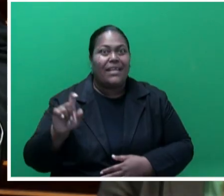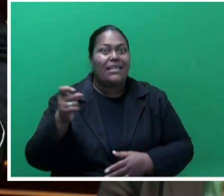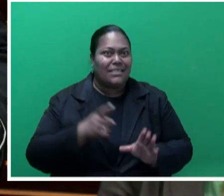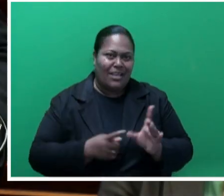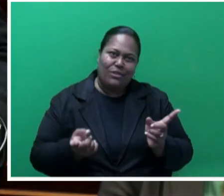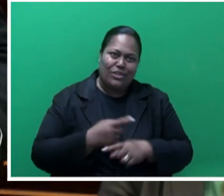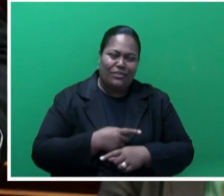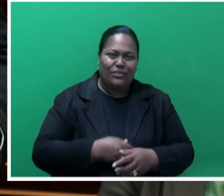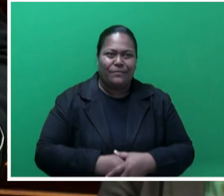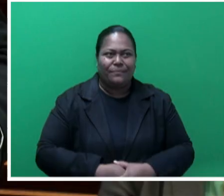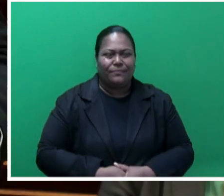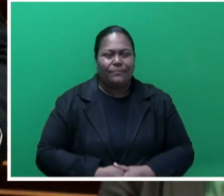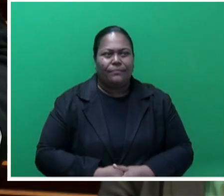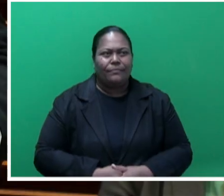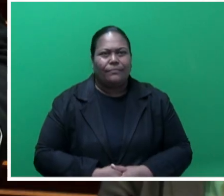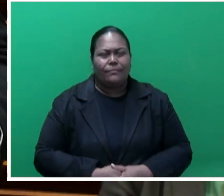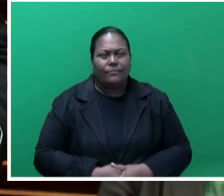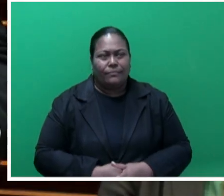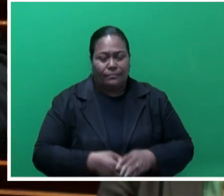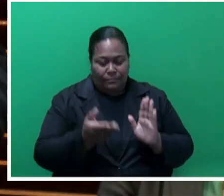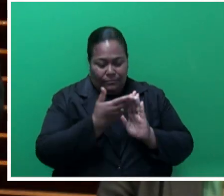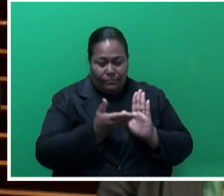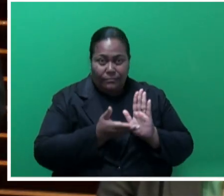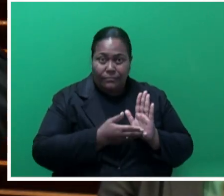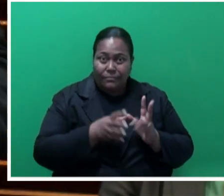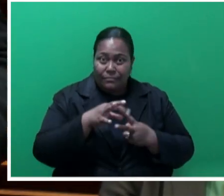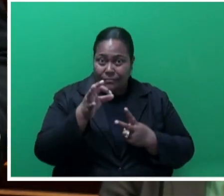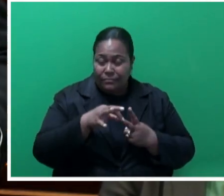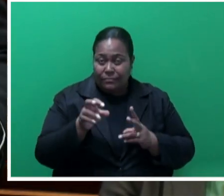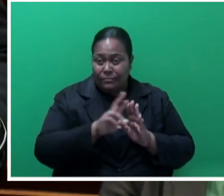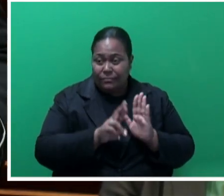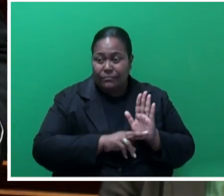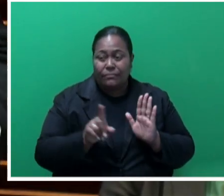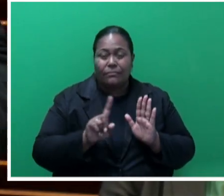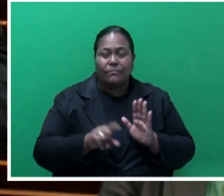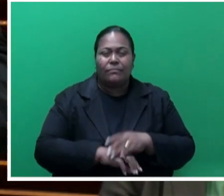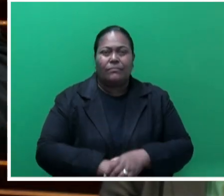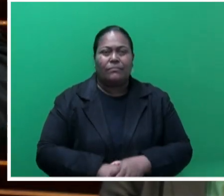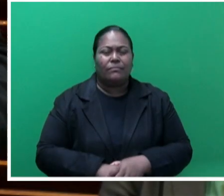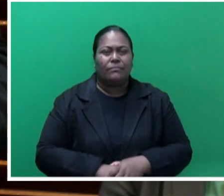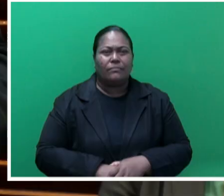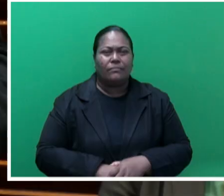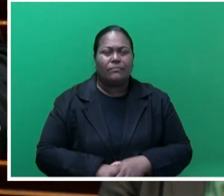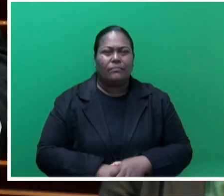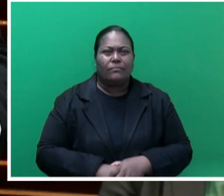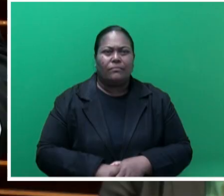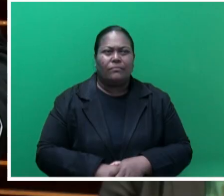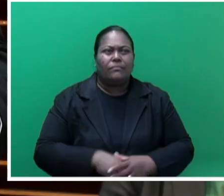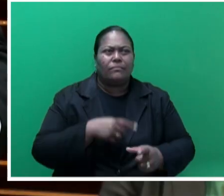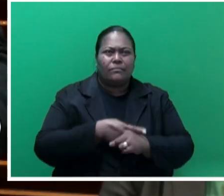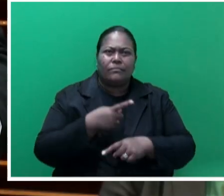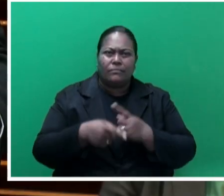appointment, there's a guideline for administration of District Advisory Councils which clearly stipulates the criteria for